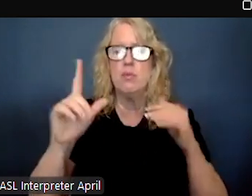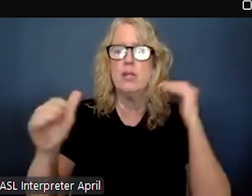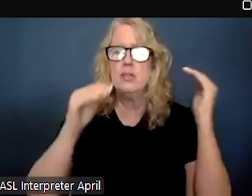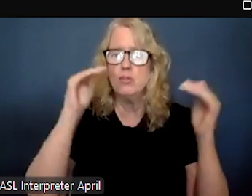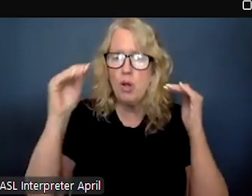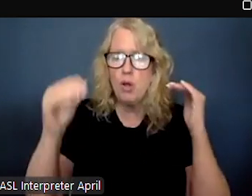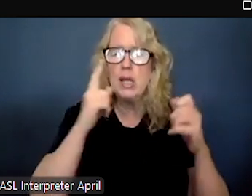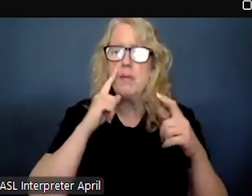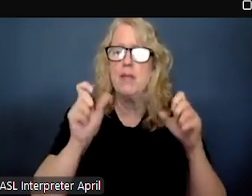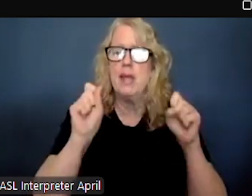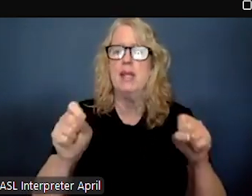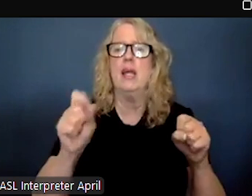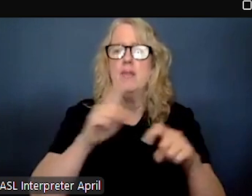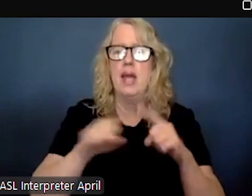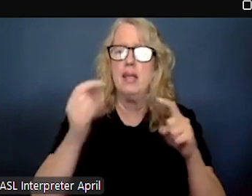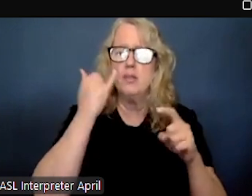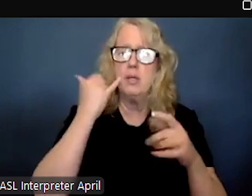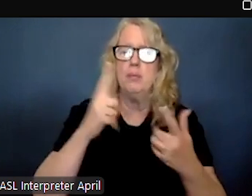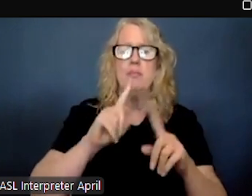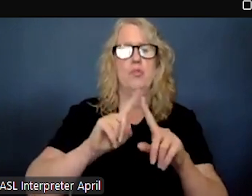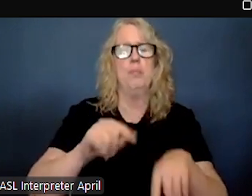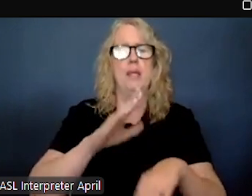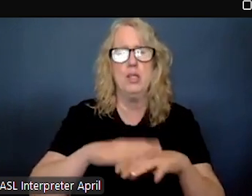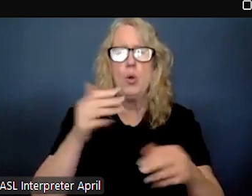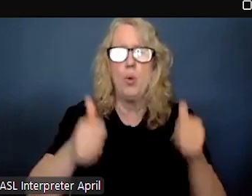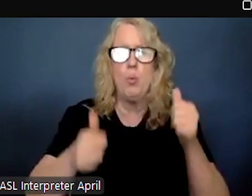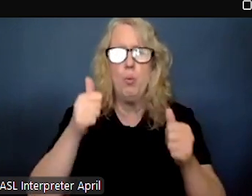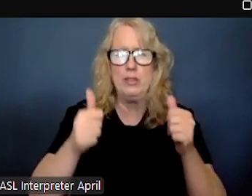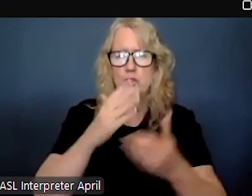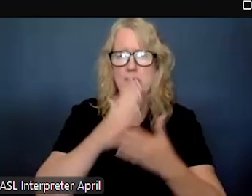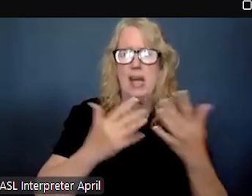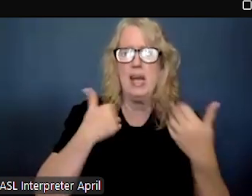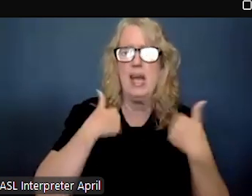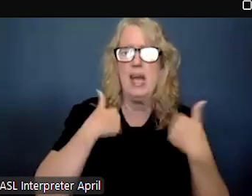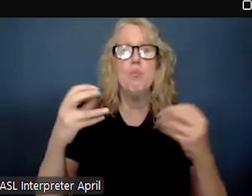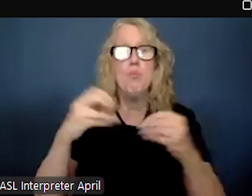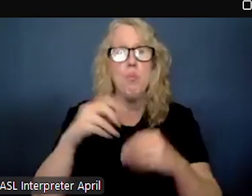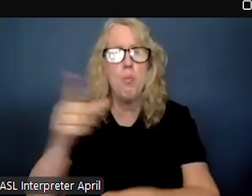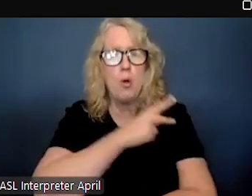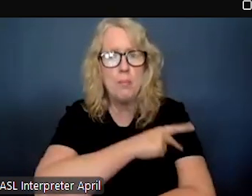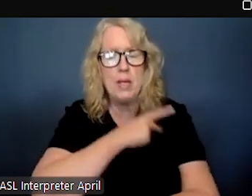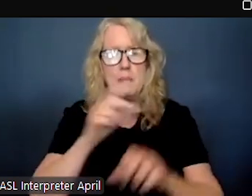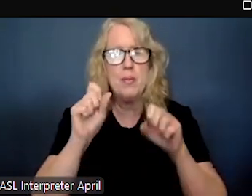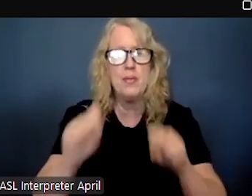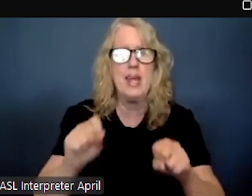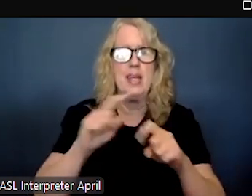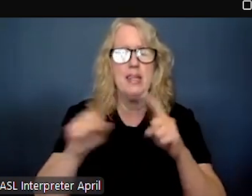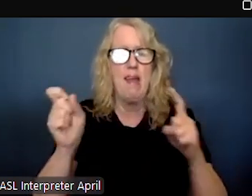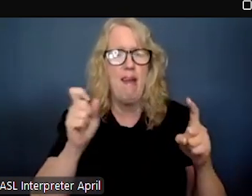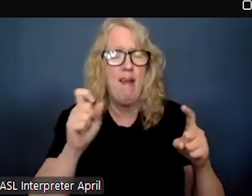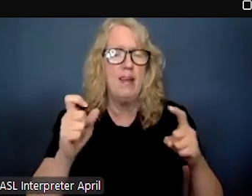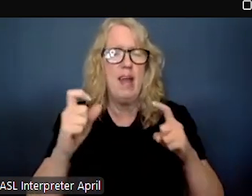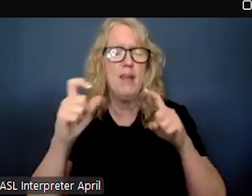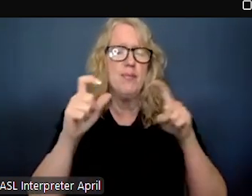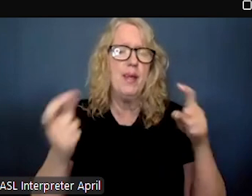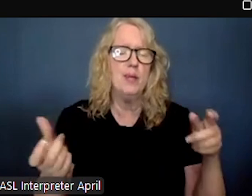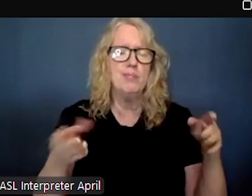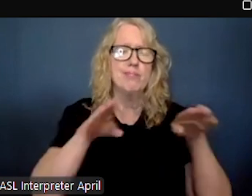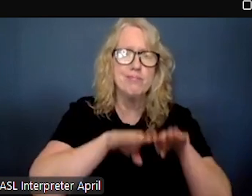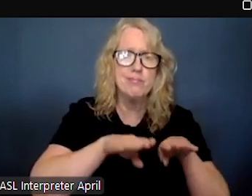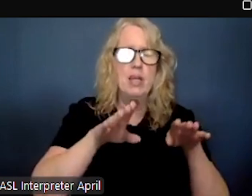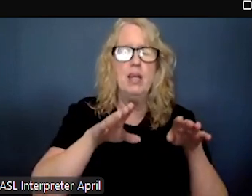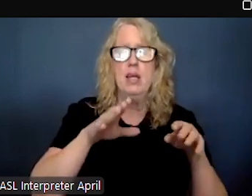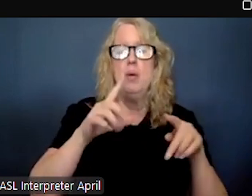have a movable wall depending on which side has more patients, and they can move them side to side. But in